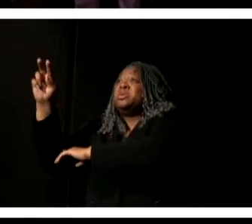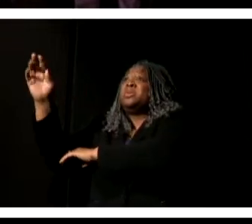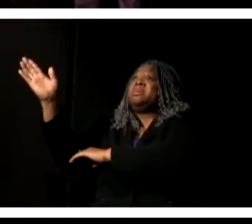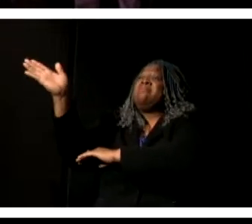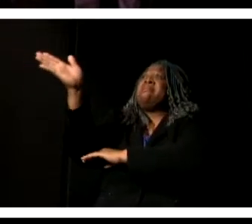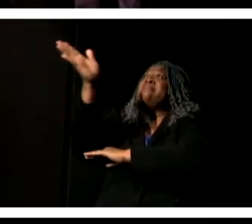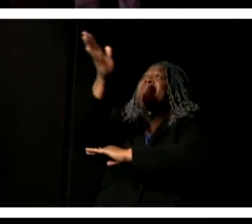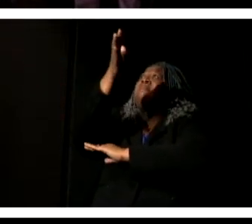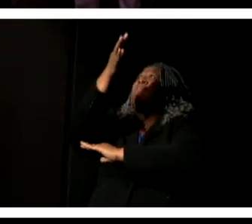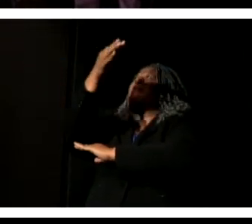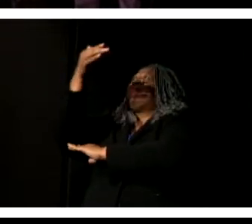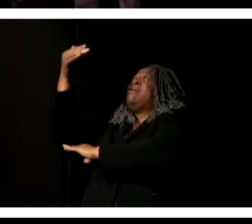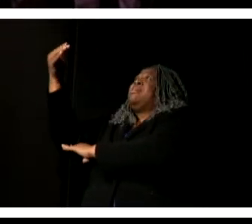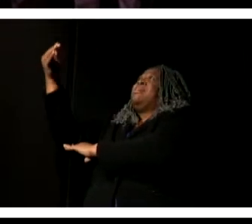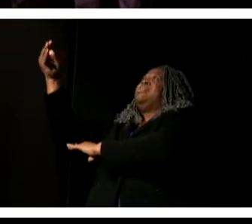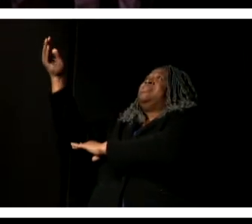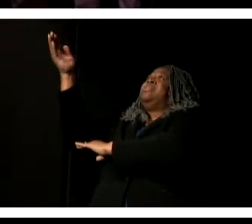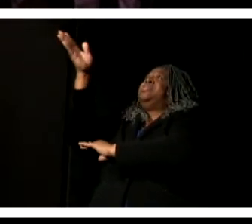so